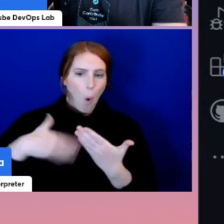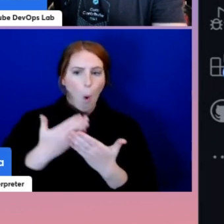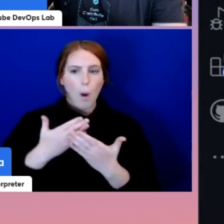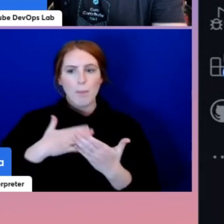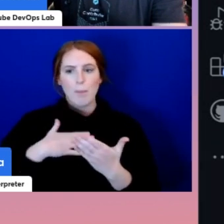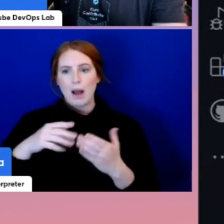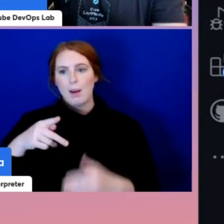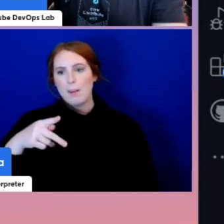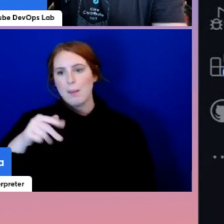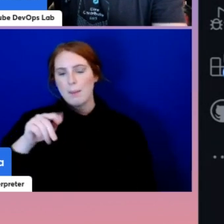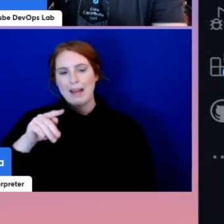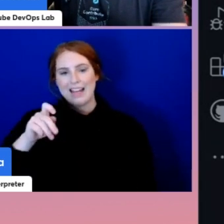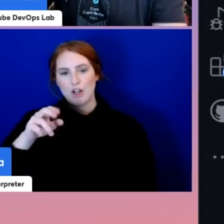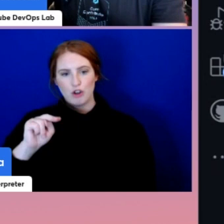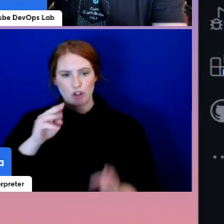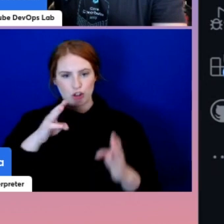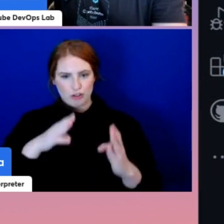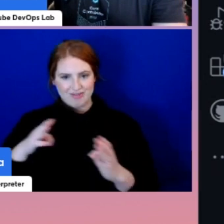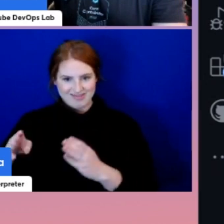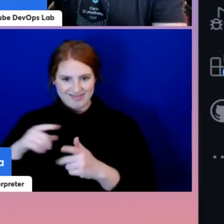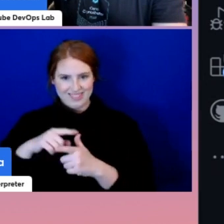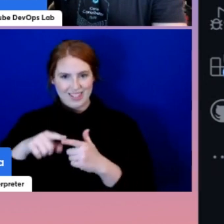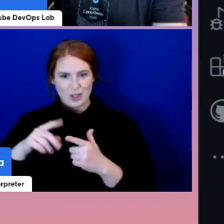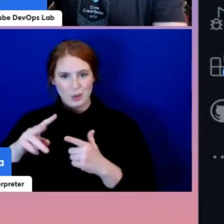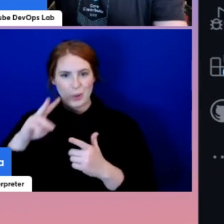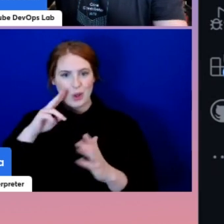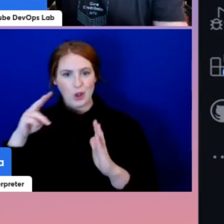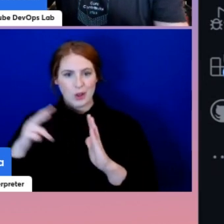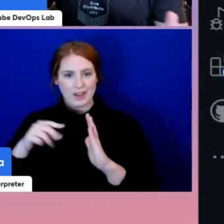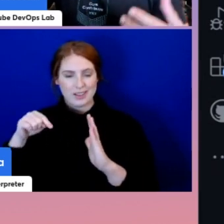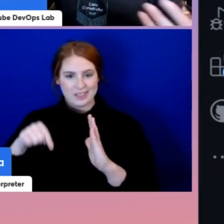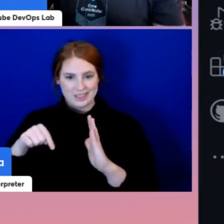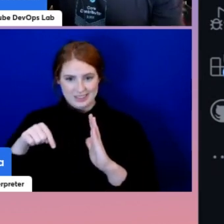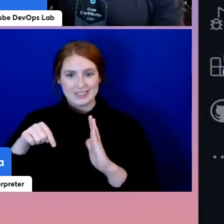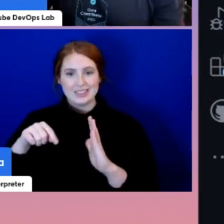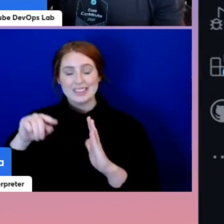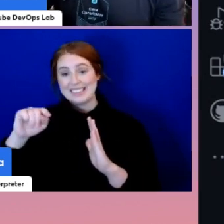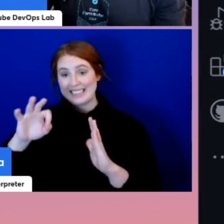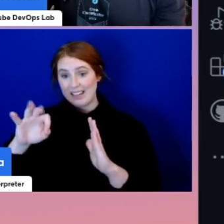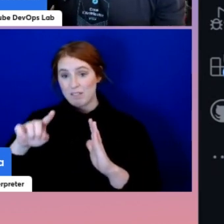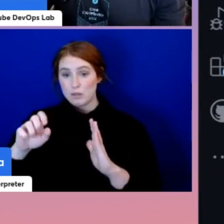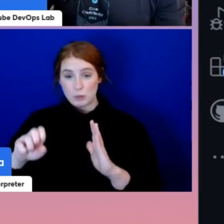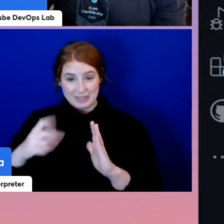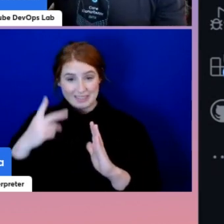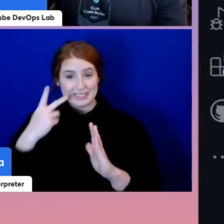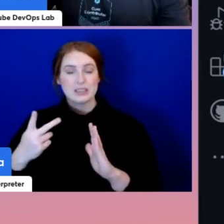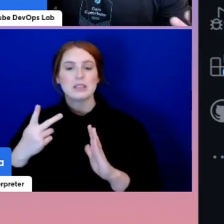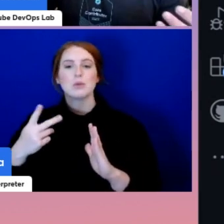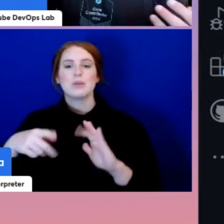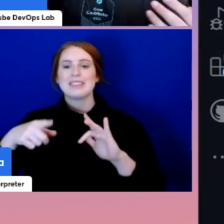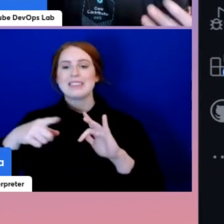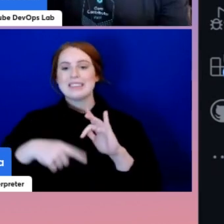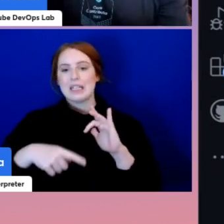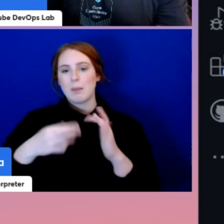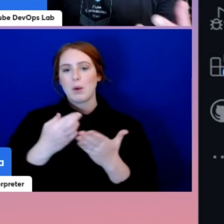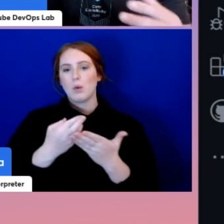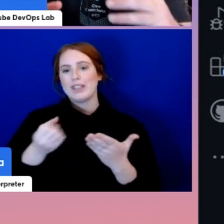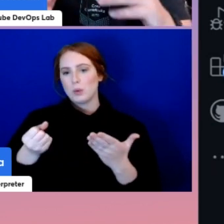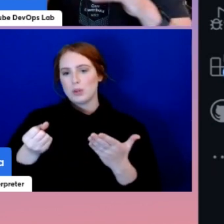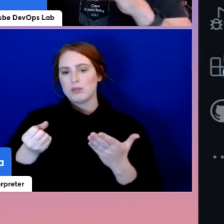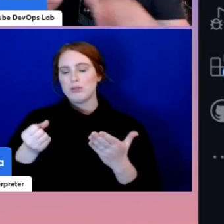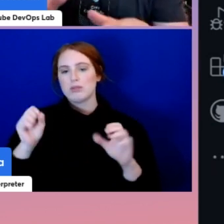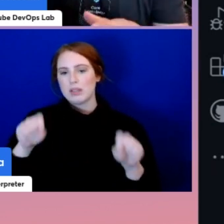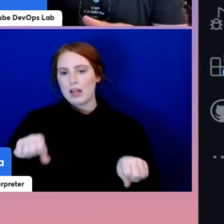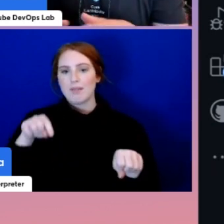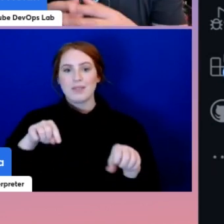look at this main.tf, you can see that we can skip these rules. And this will become important when you